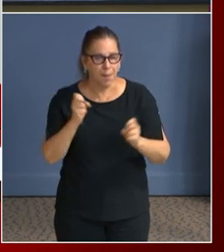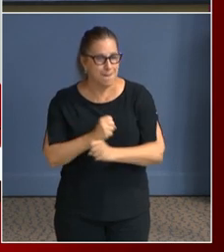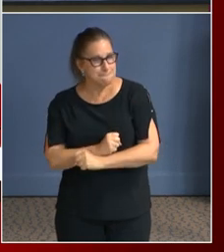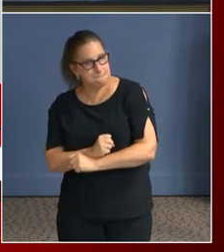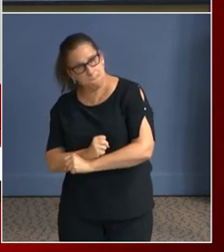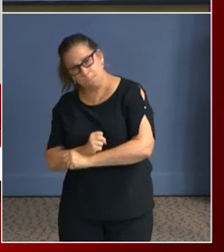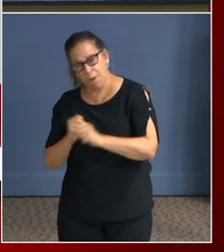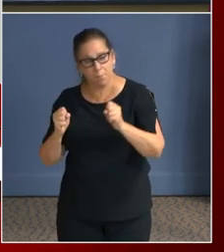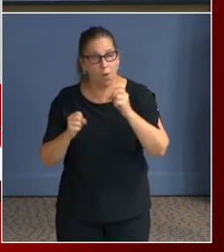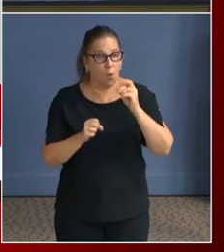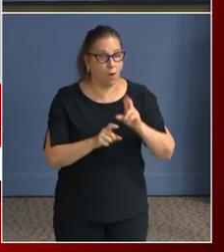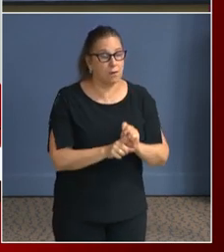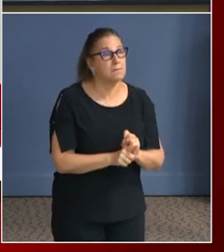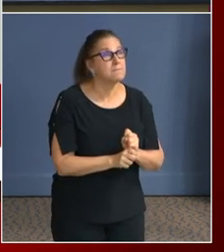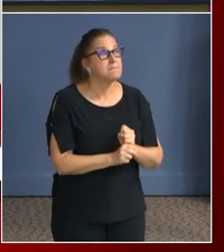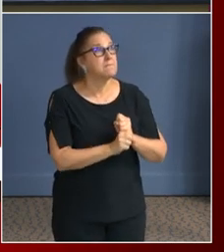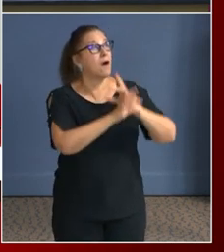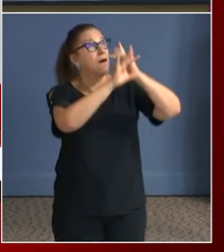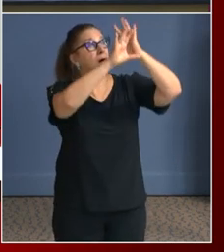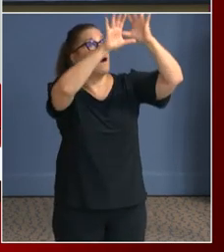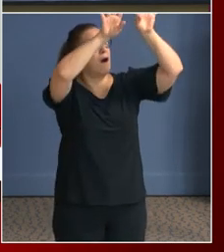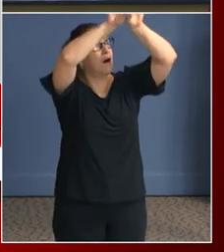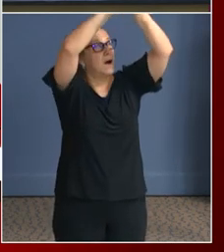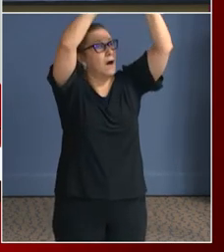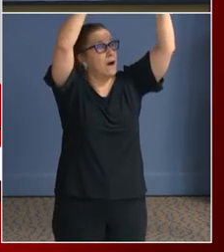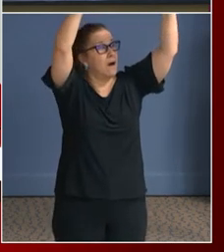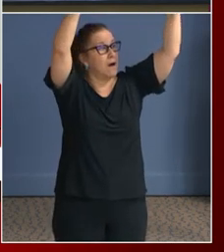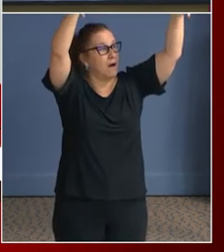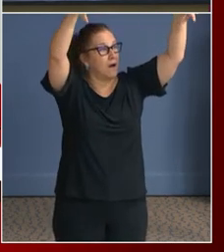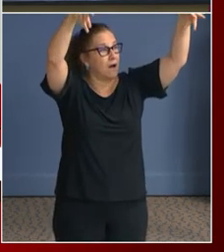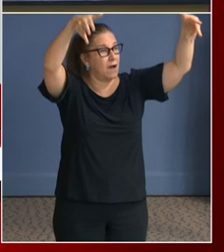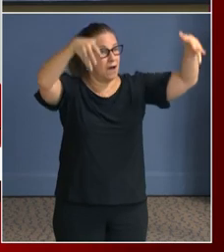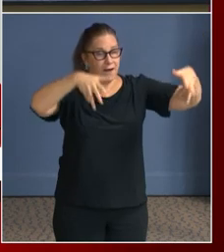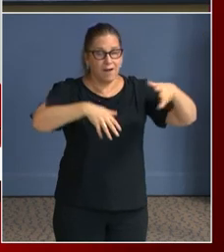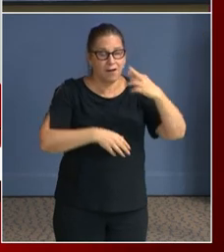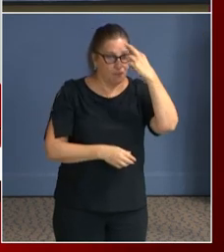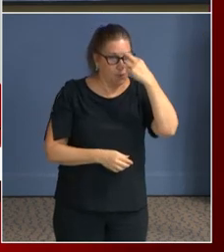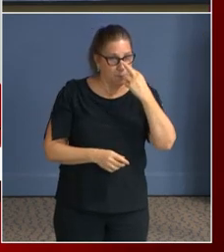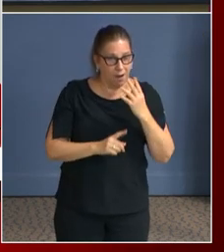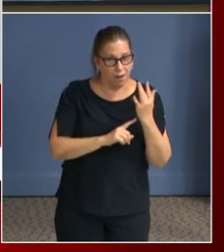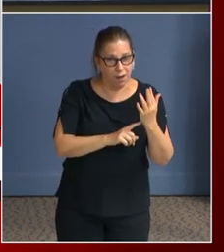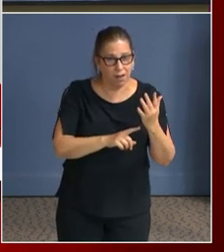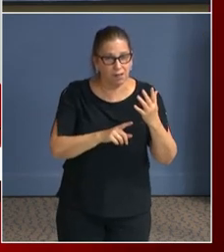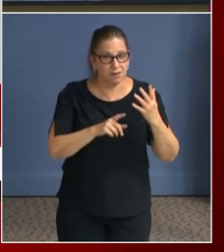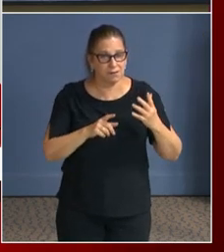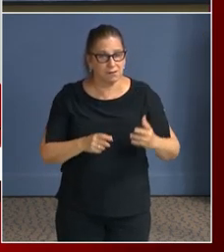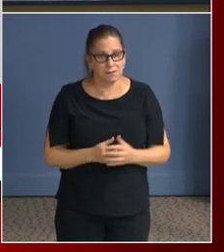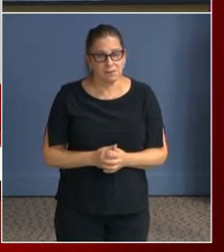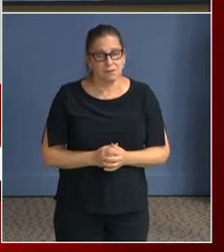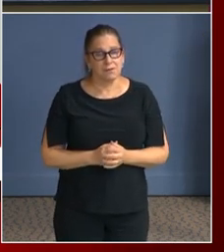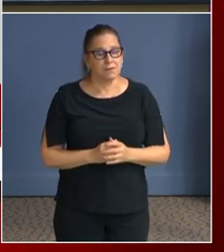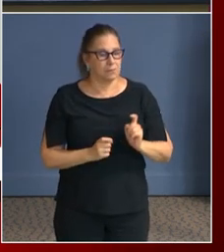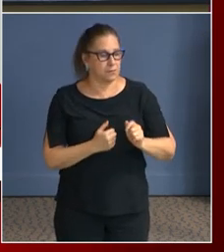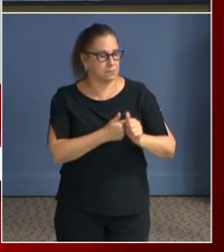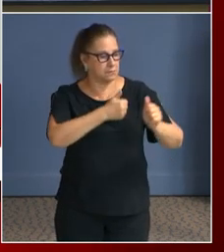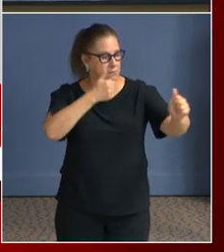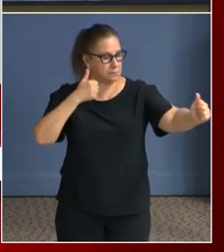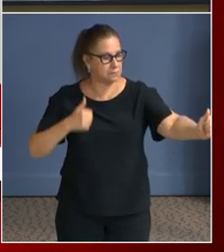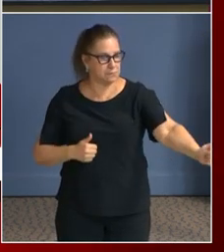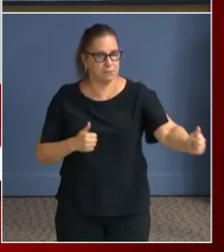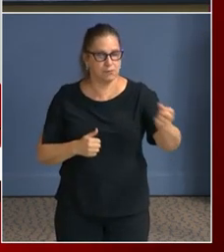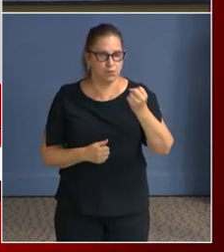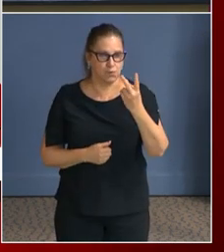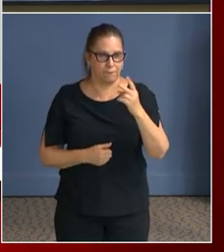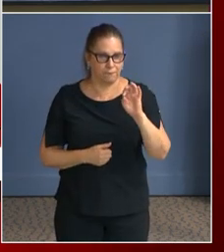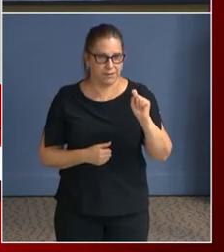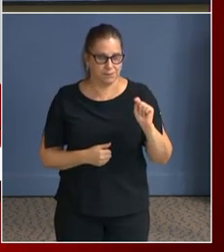and any firework that emits sparks or flames that are greater than 12 feet. And you can learn more